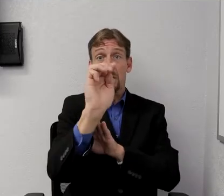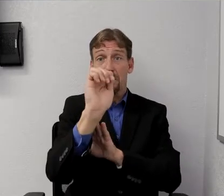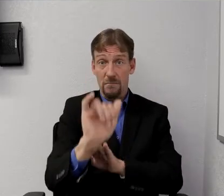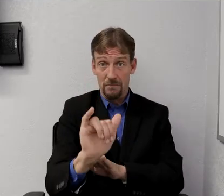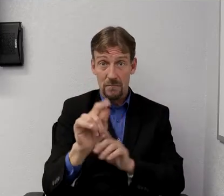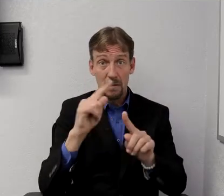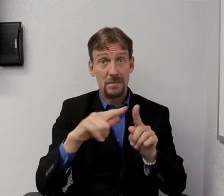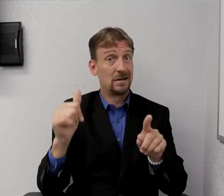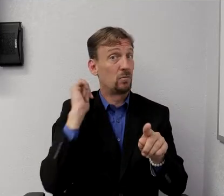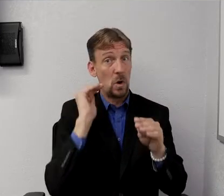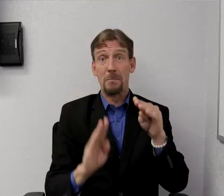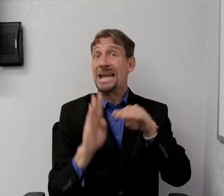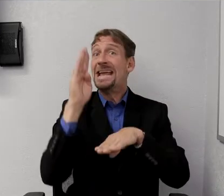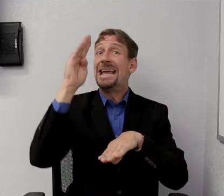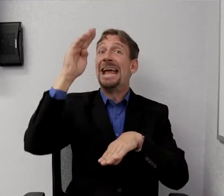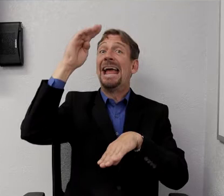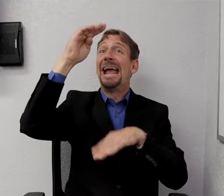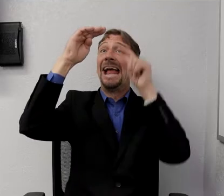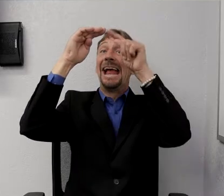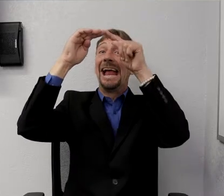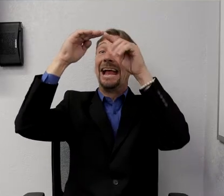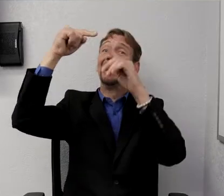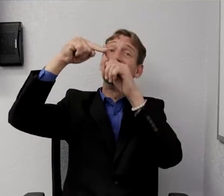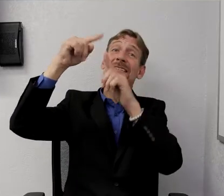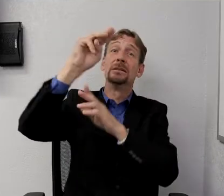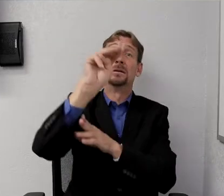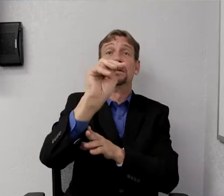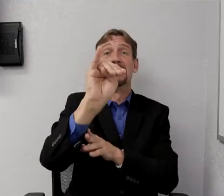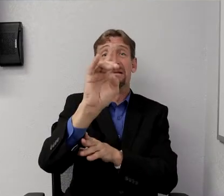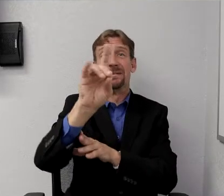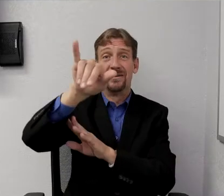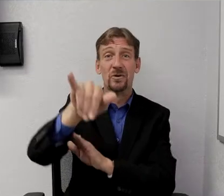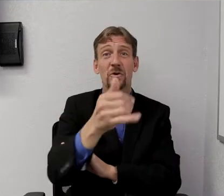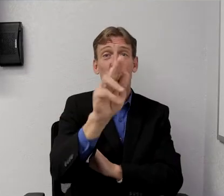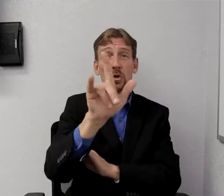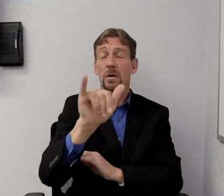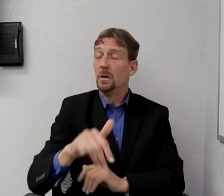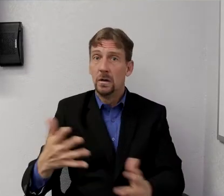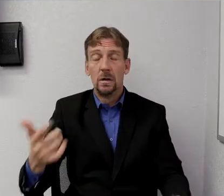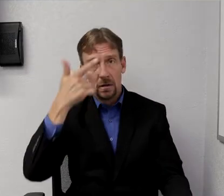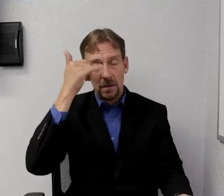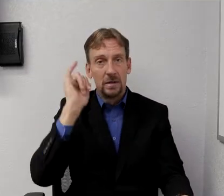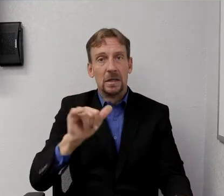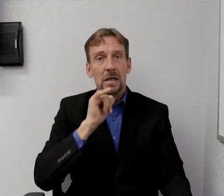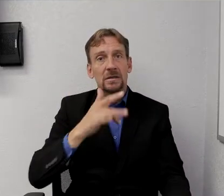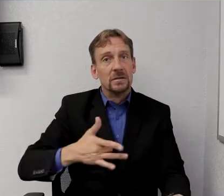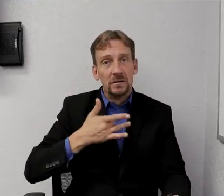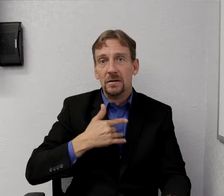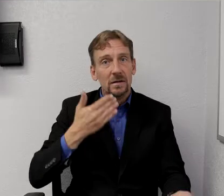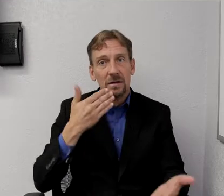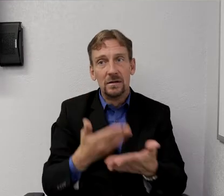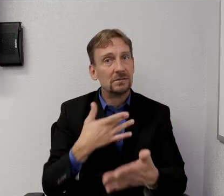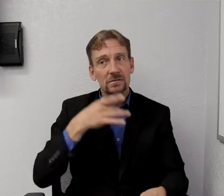would not peak until mid-July, which is very disconcerting because obviously that's 3 months from